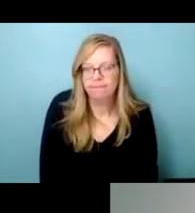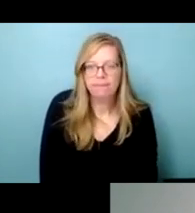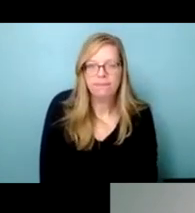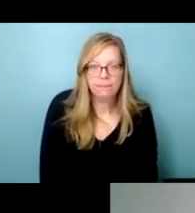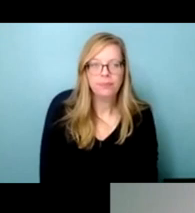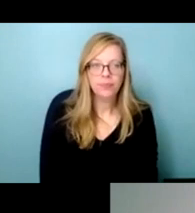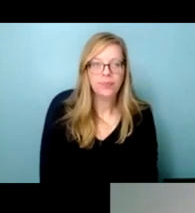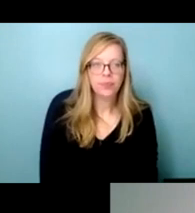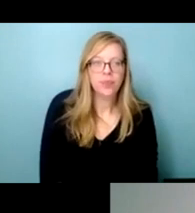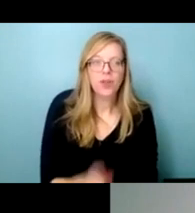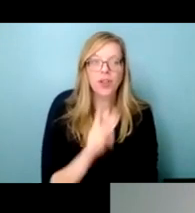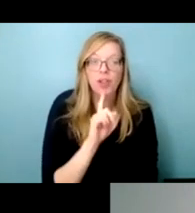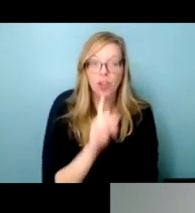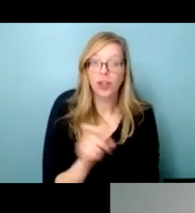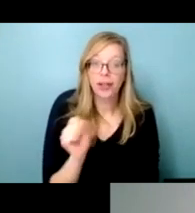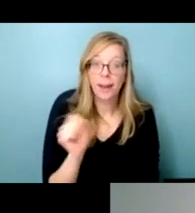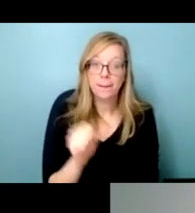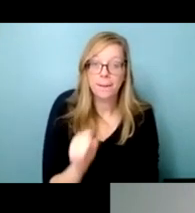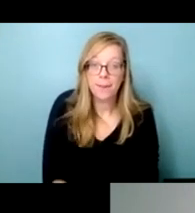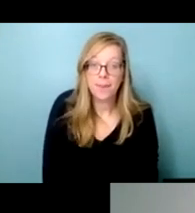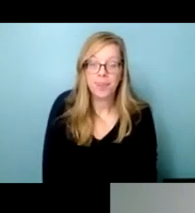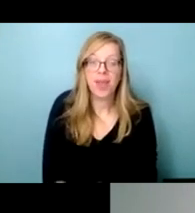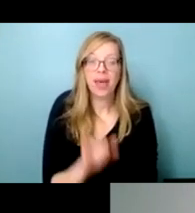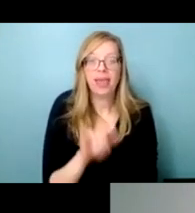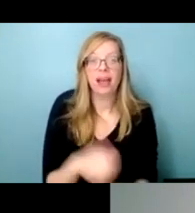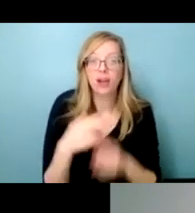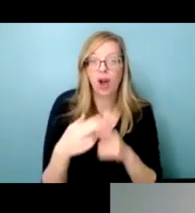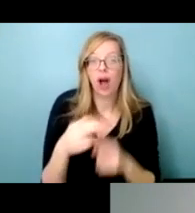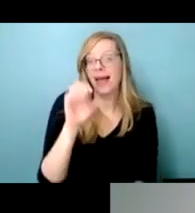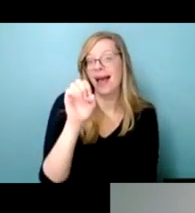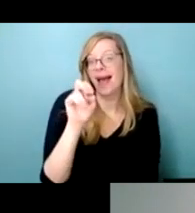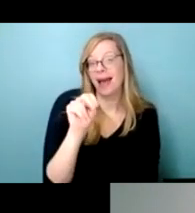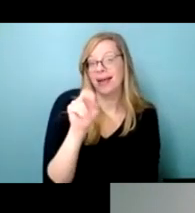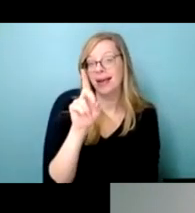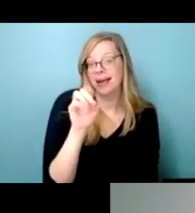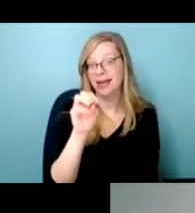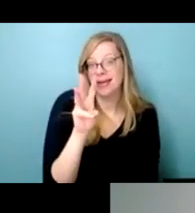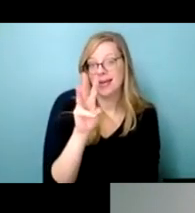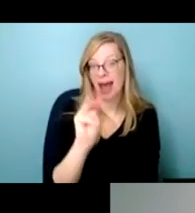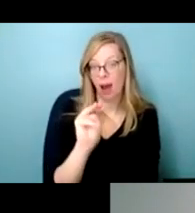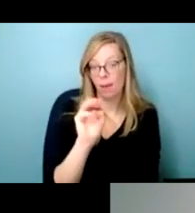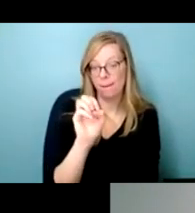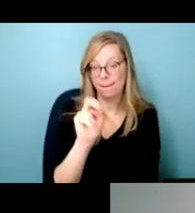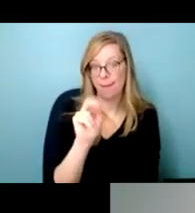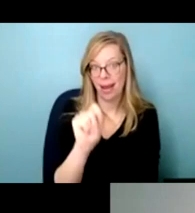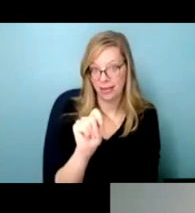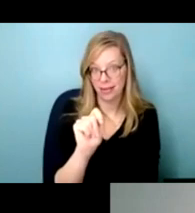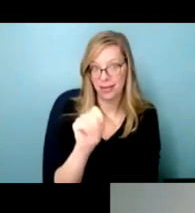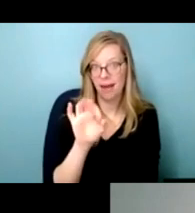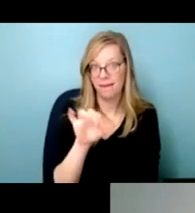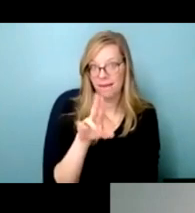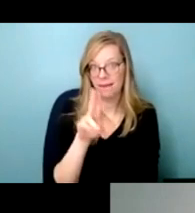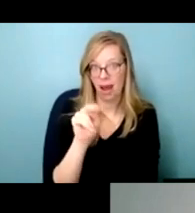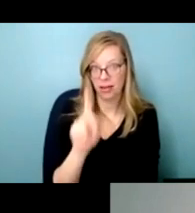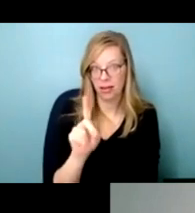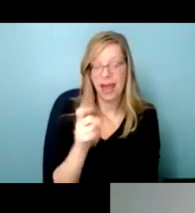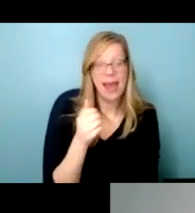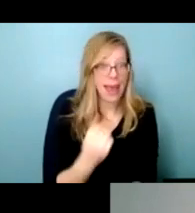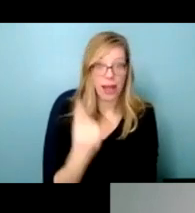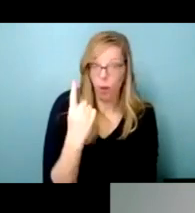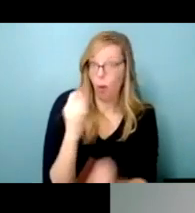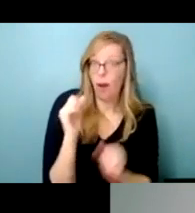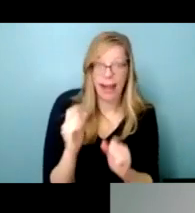Sure. The it's an endowment fund, so anyone could donate, put money into